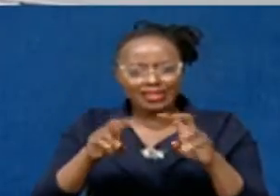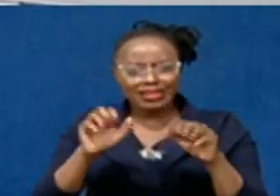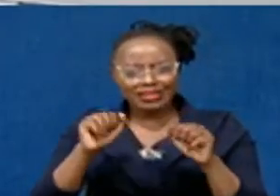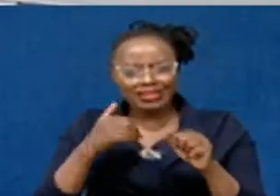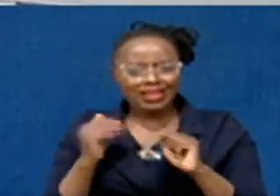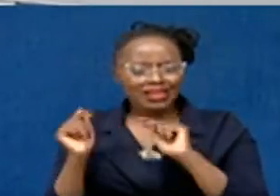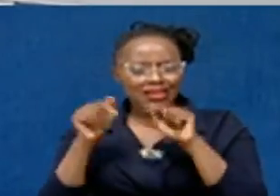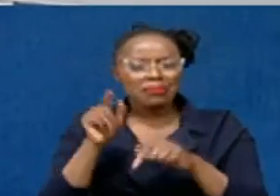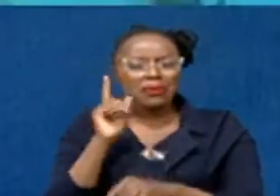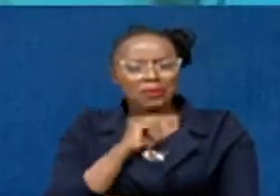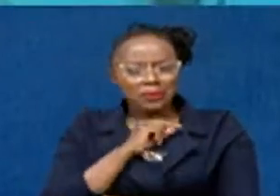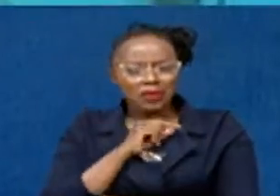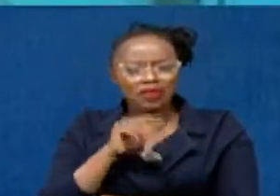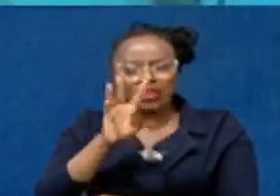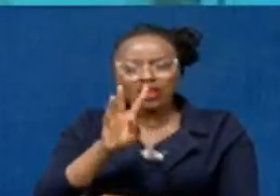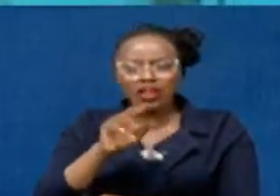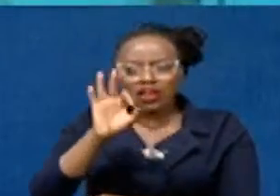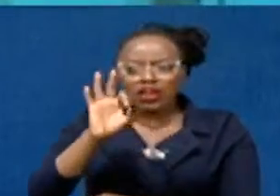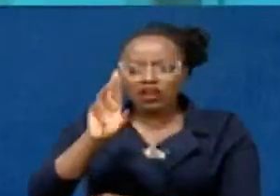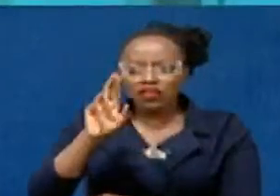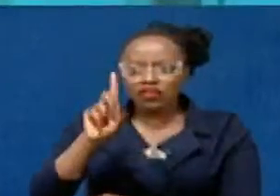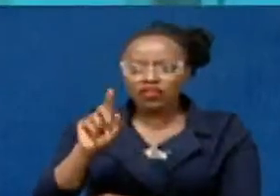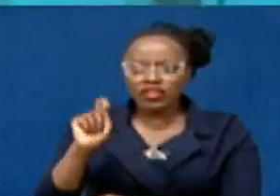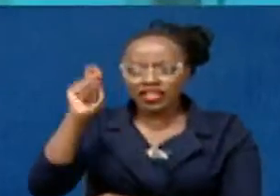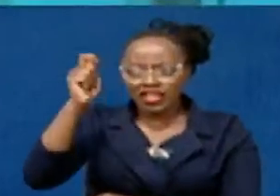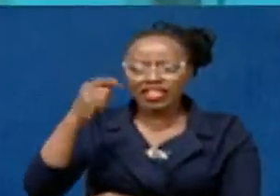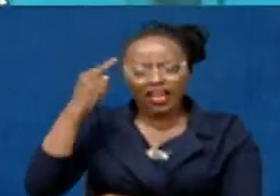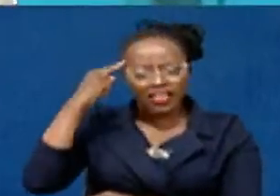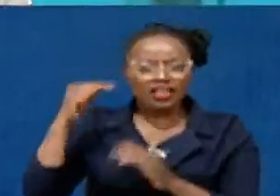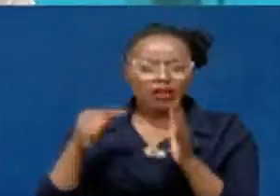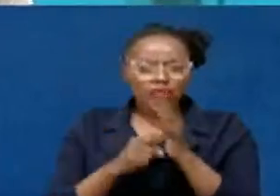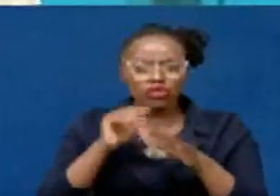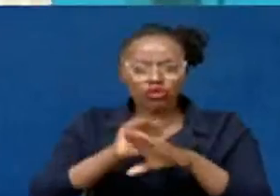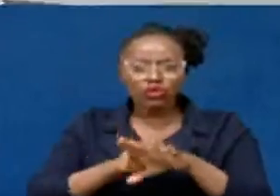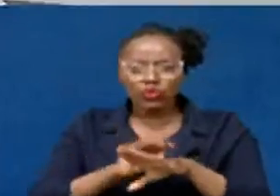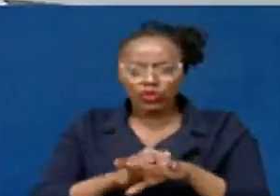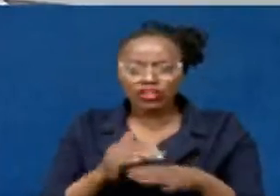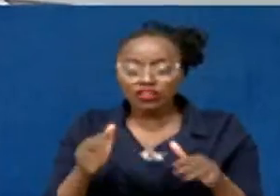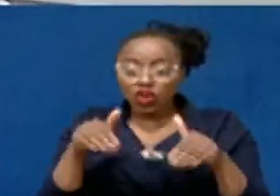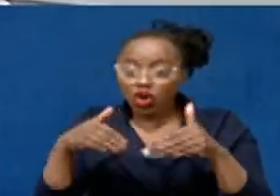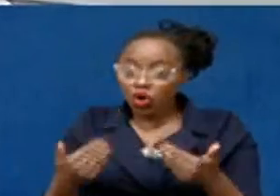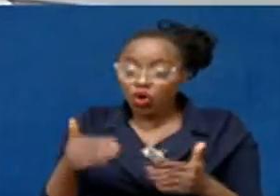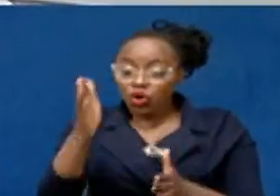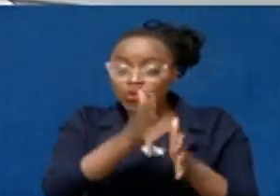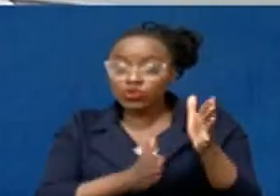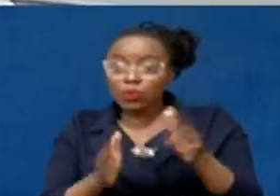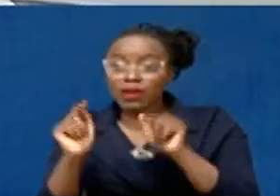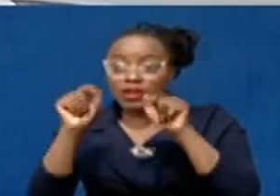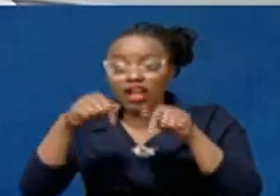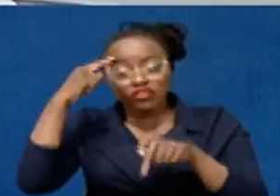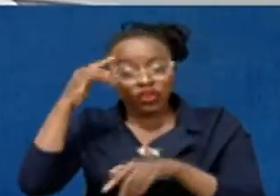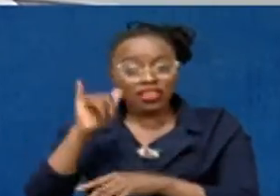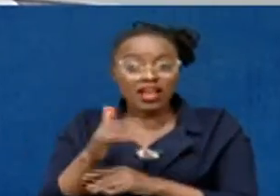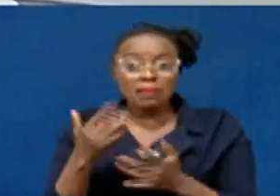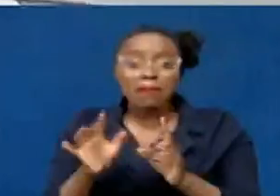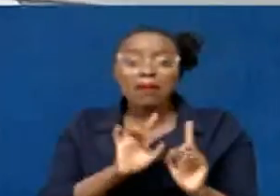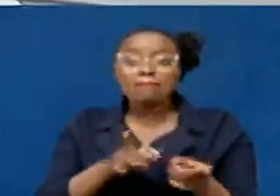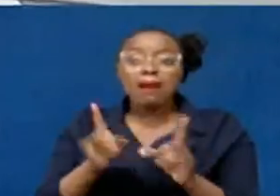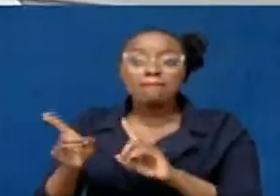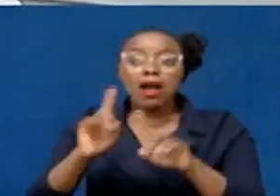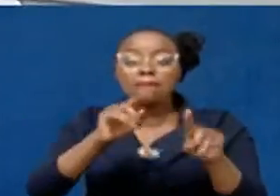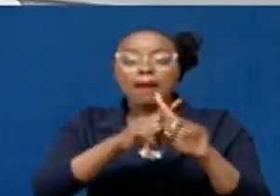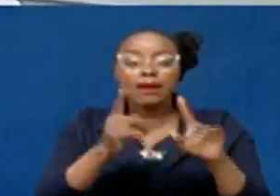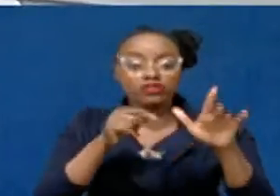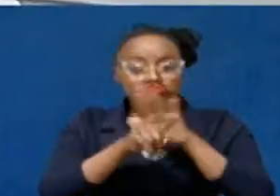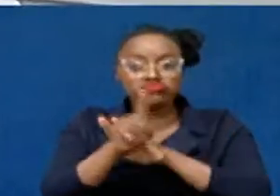didn't attend the Ford Kenya one. Good one, good point. Or preparing to attend They could be moving around town, you know,